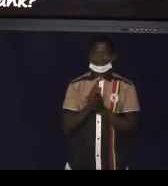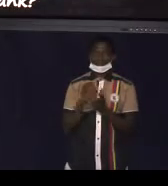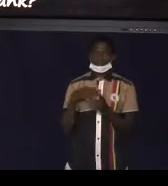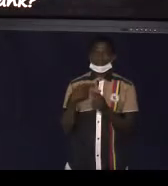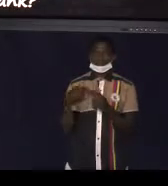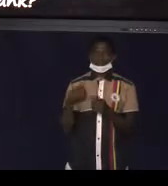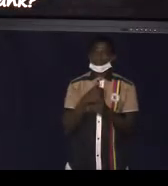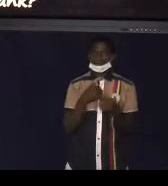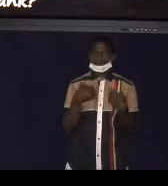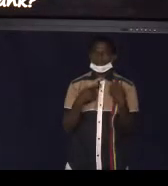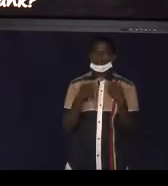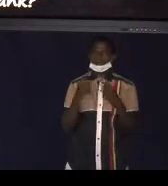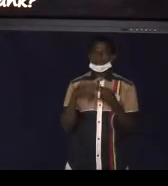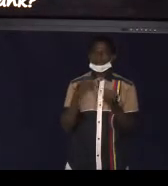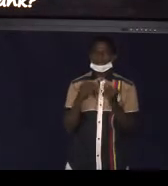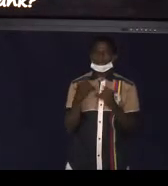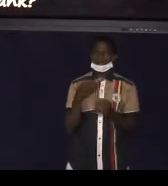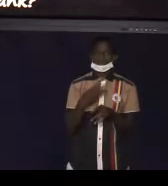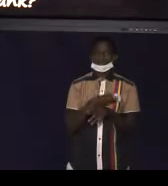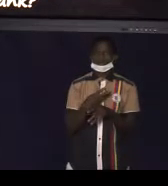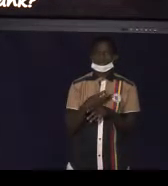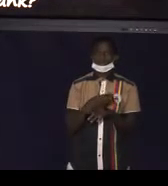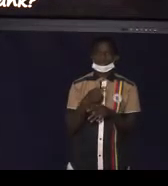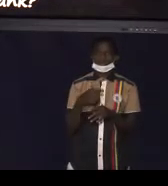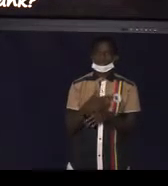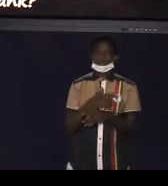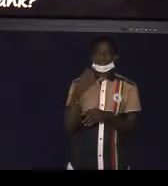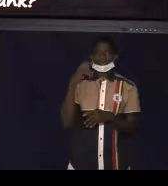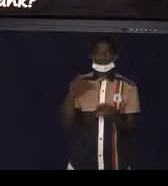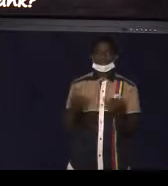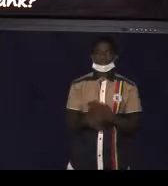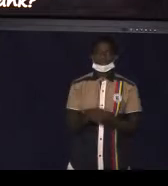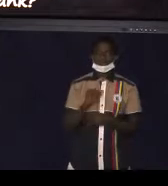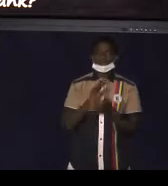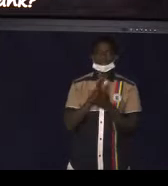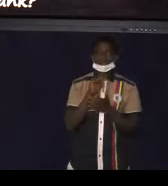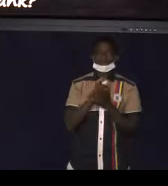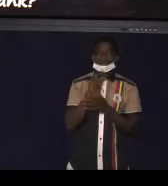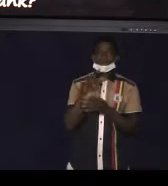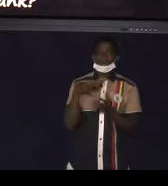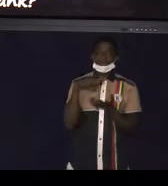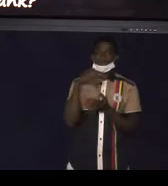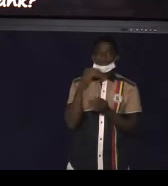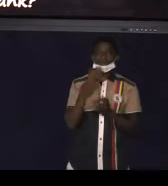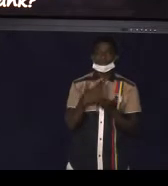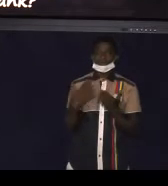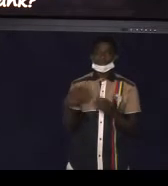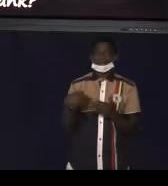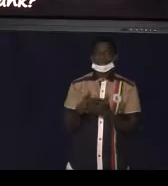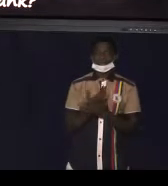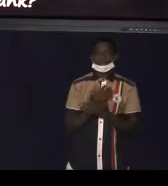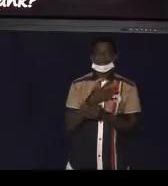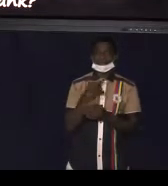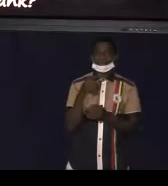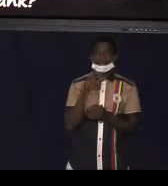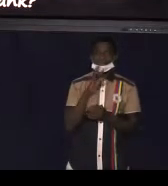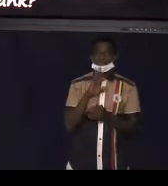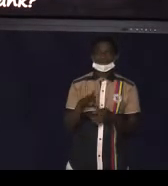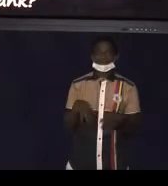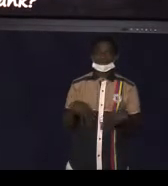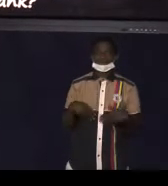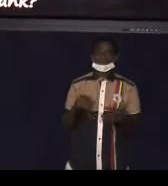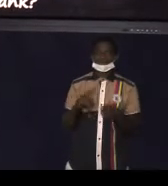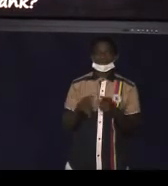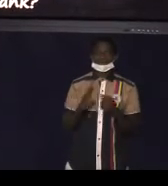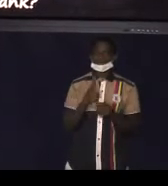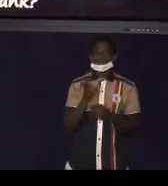Alrighty then, we have come to the end of the mathematics lesson for today. I believe that you learned something new and you're willing to